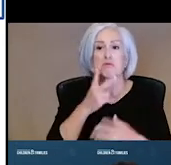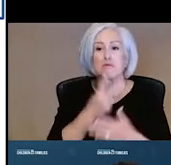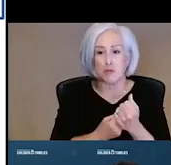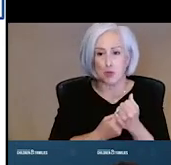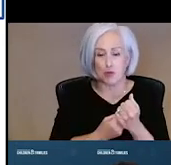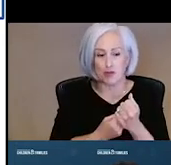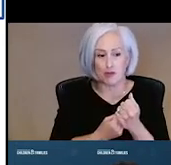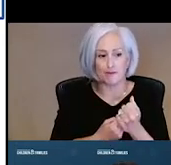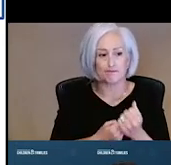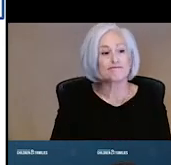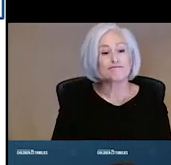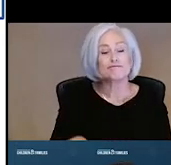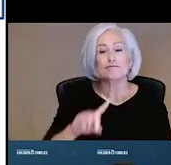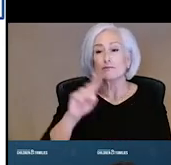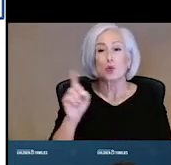question number two,